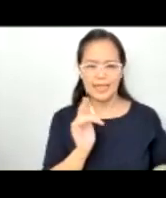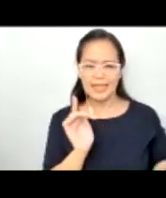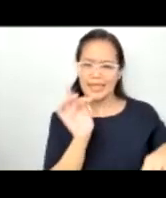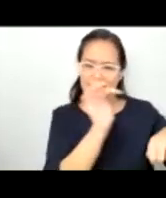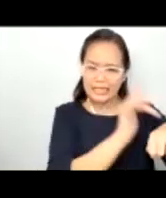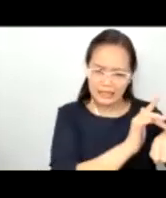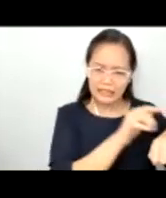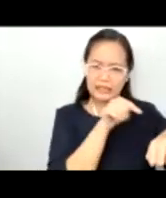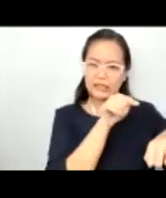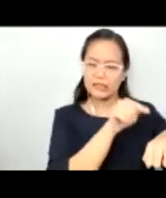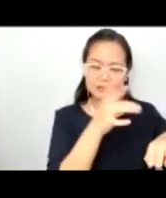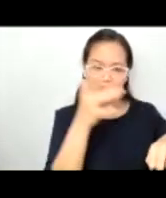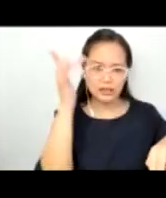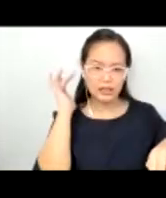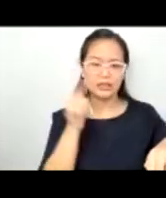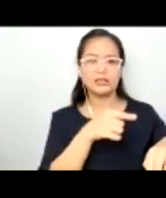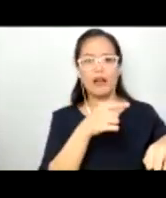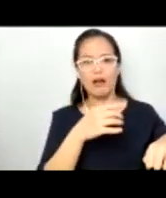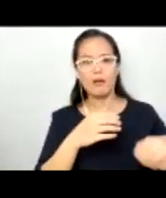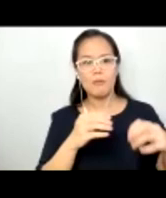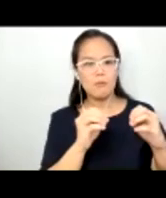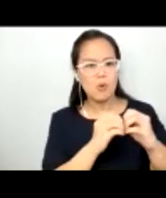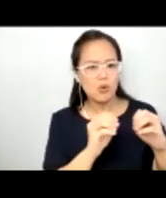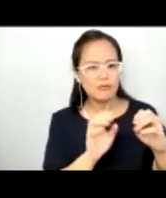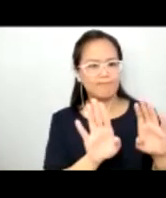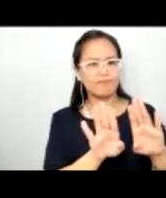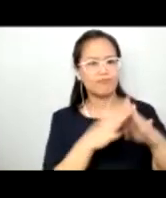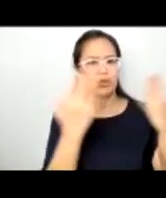sensitivities, and I'm saying that in a more positive way,